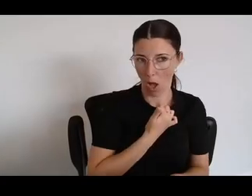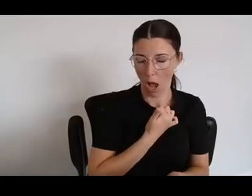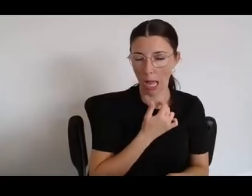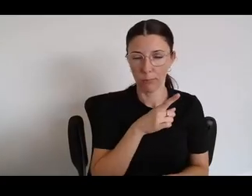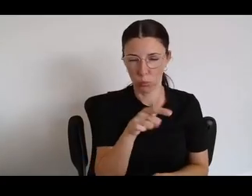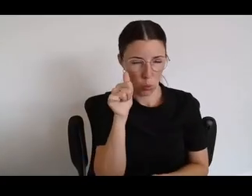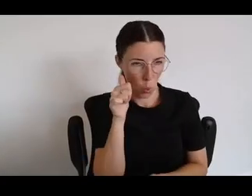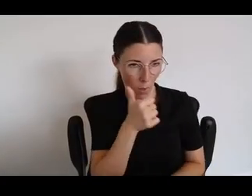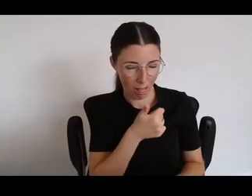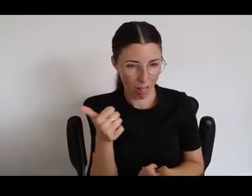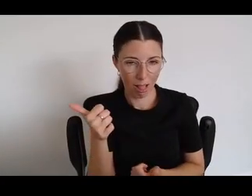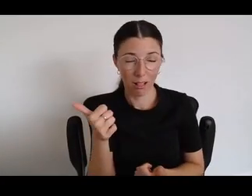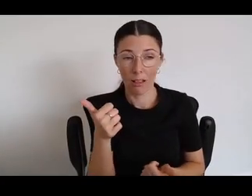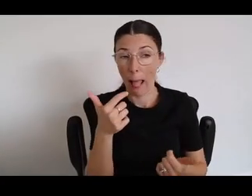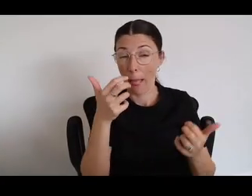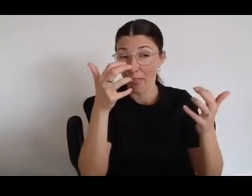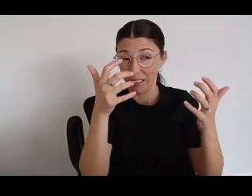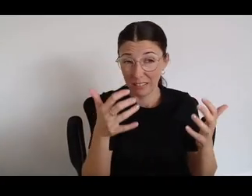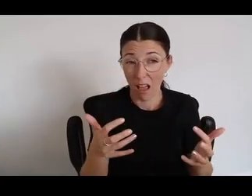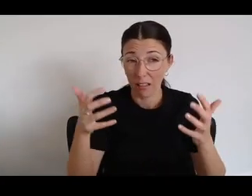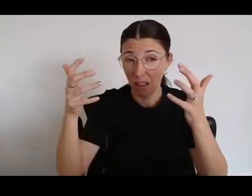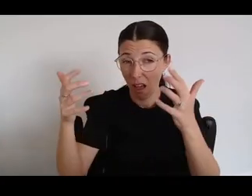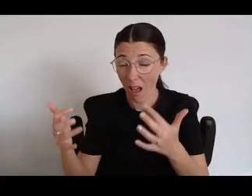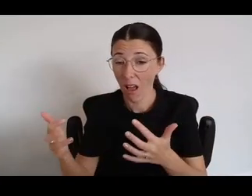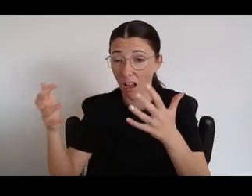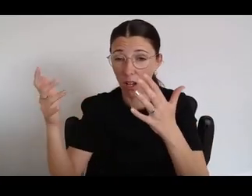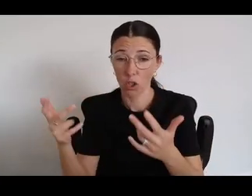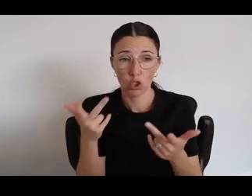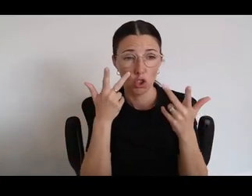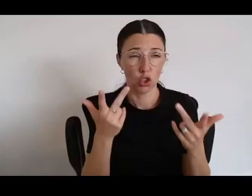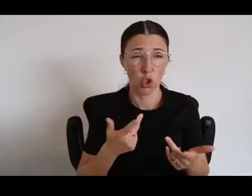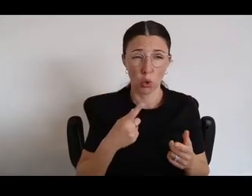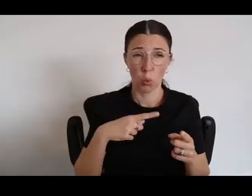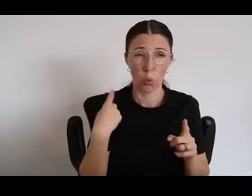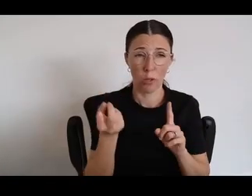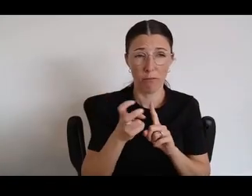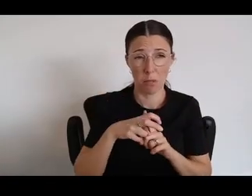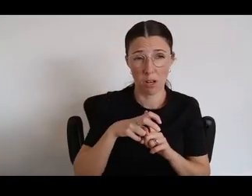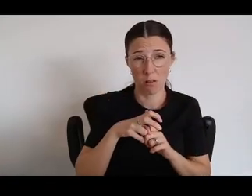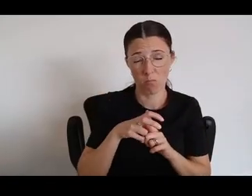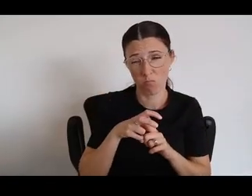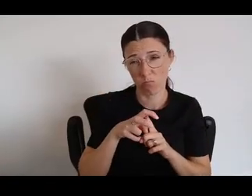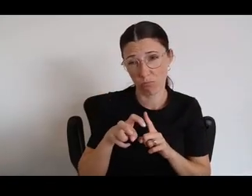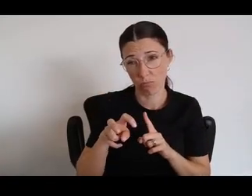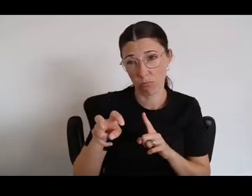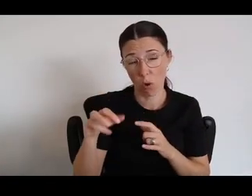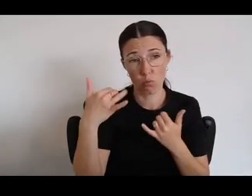And, the data is showing that we have been traveling wrong way for a long time. But,